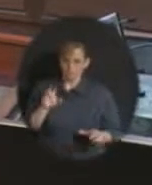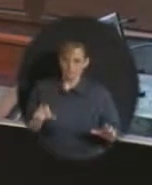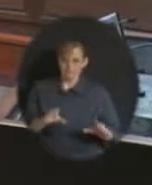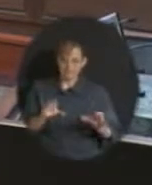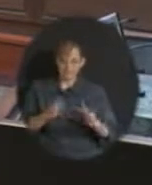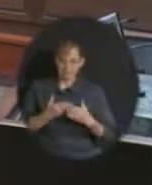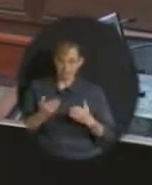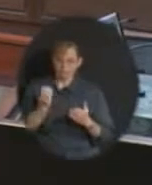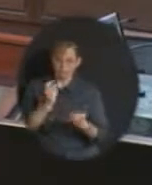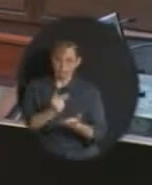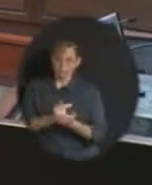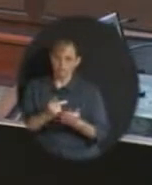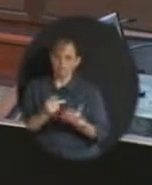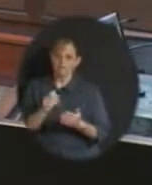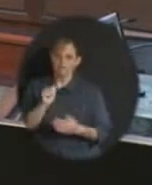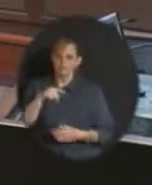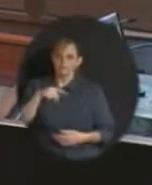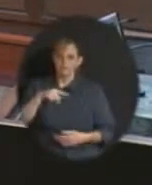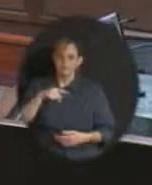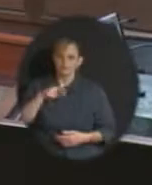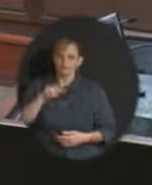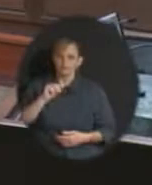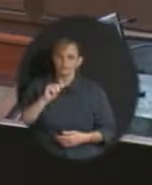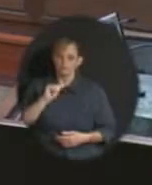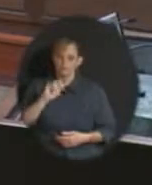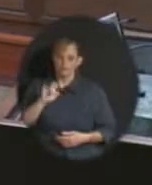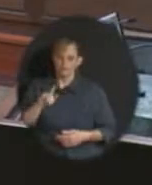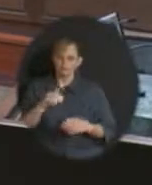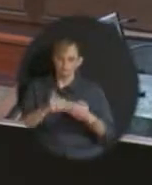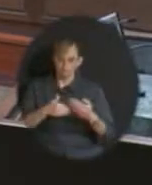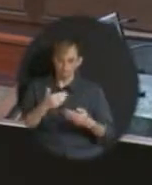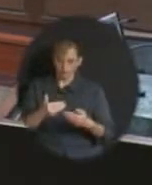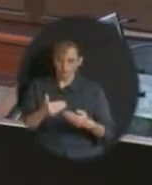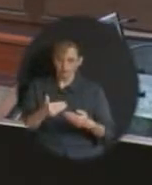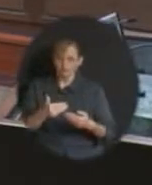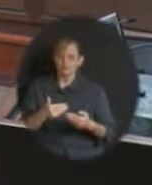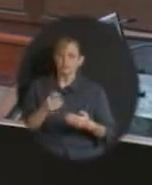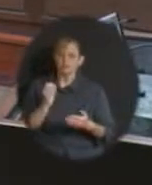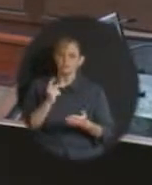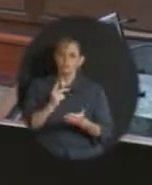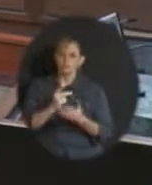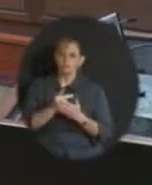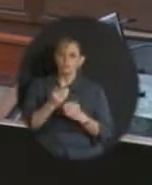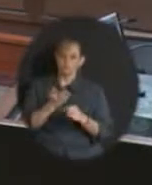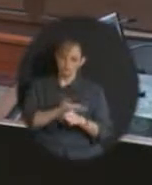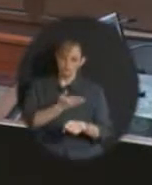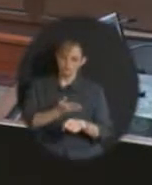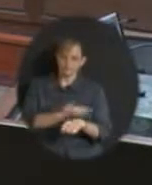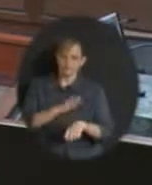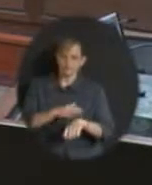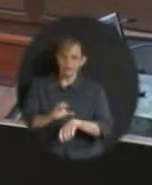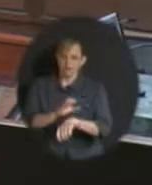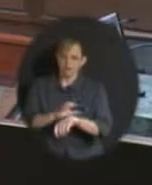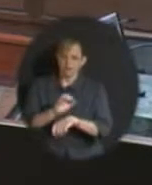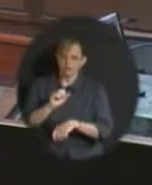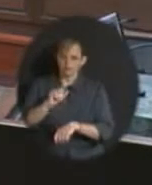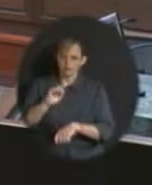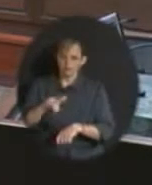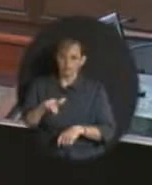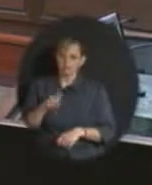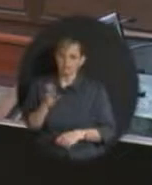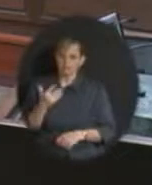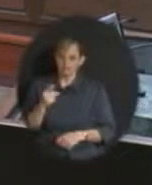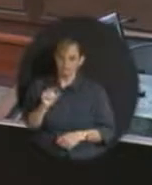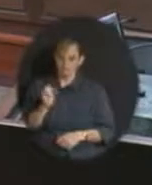which is approval appraisal process for, to approve refinements outlined in the April 5th, 2012 board